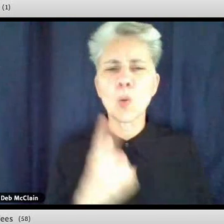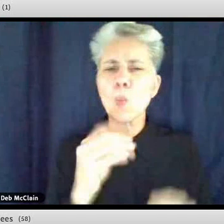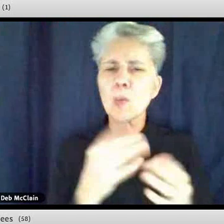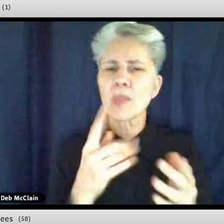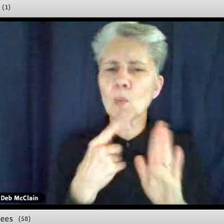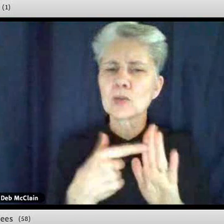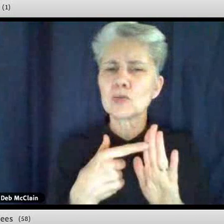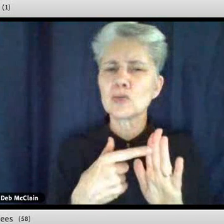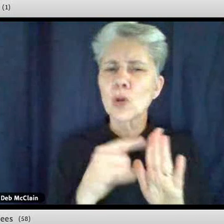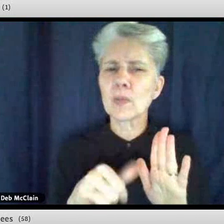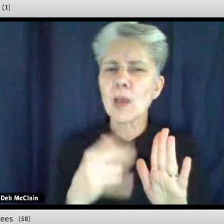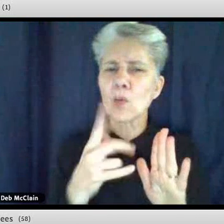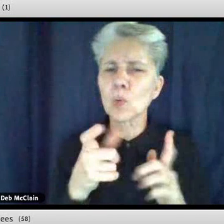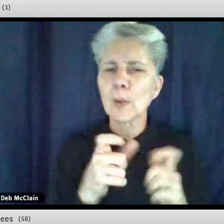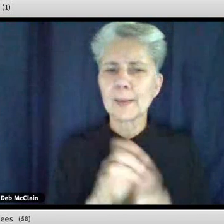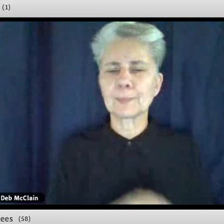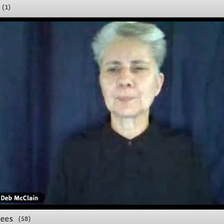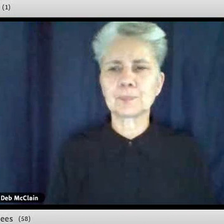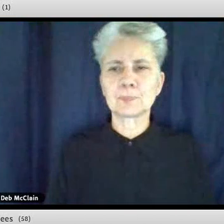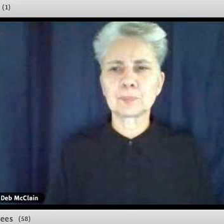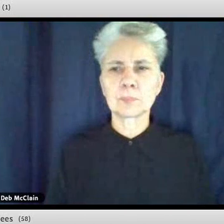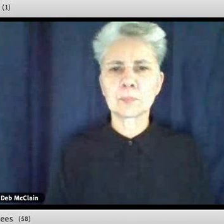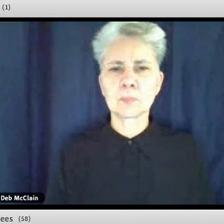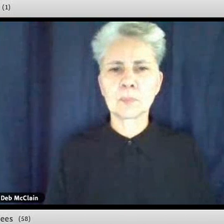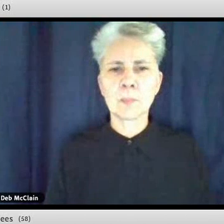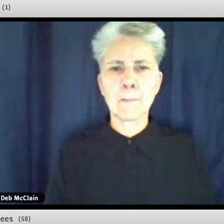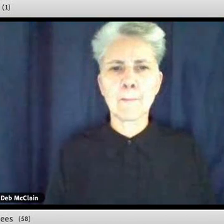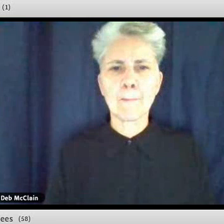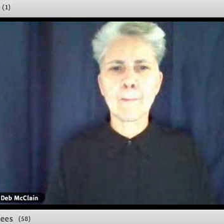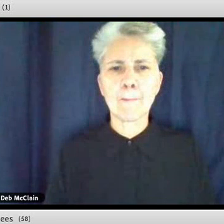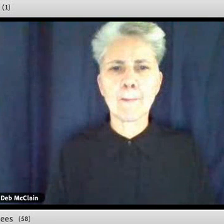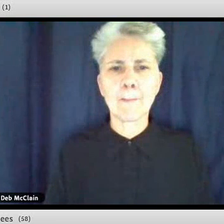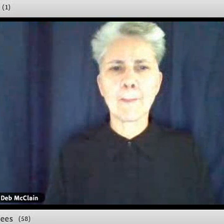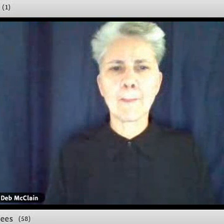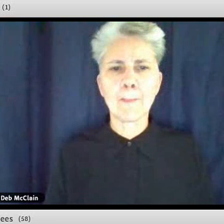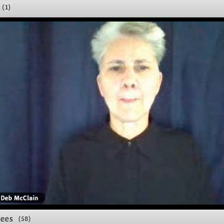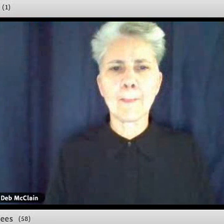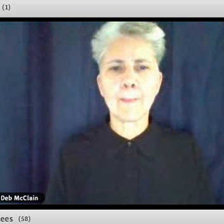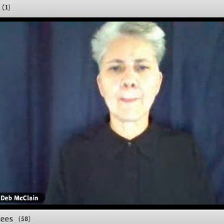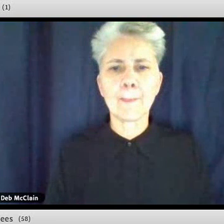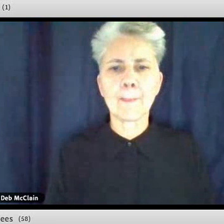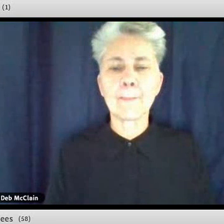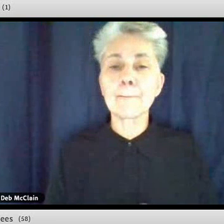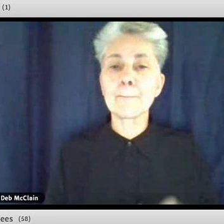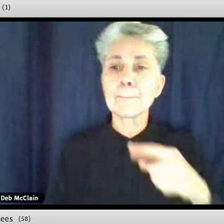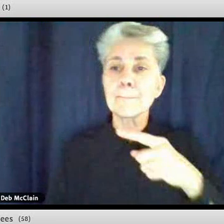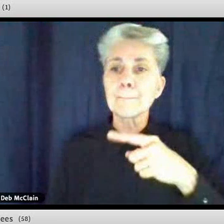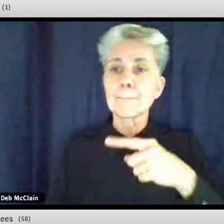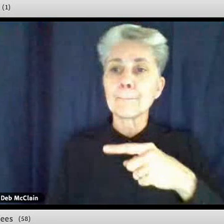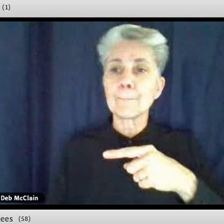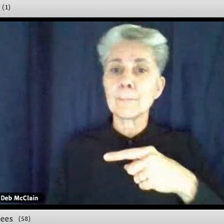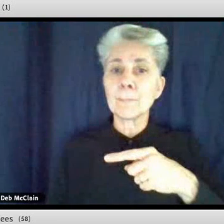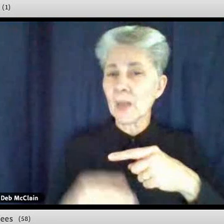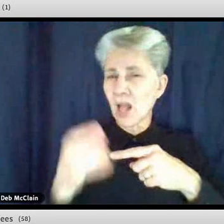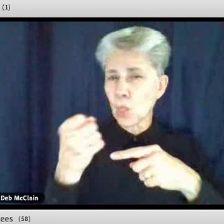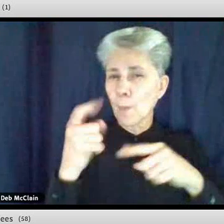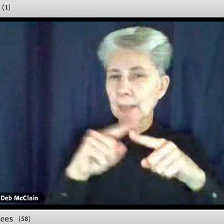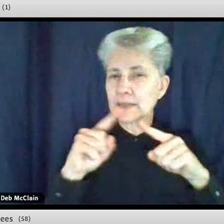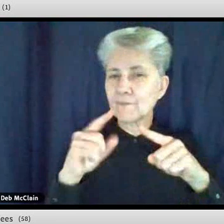Let's see, there's one more thing I wanted to show you real quick. Okay, so this is a little bit